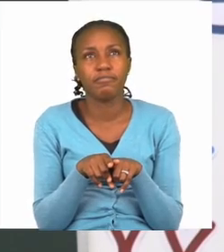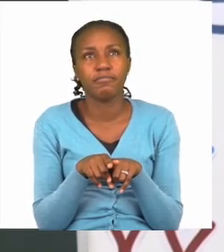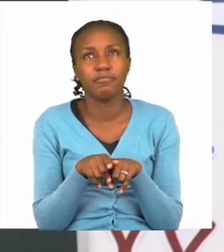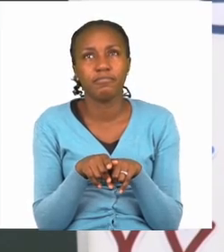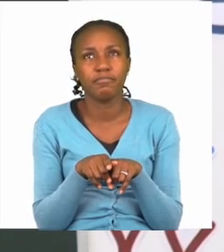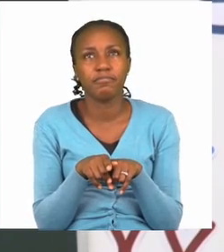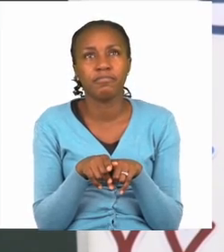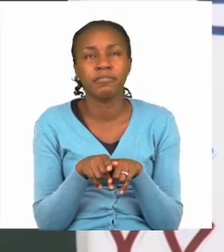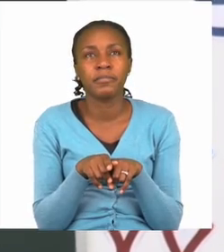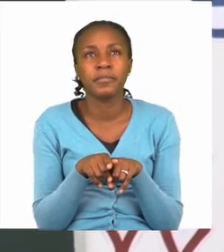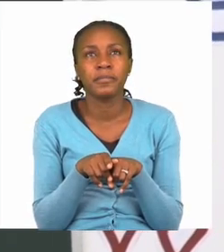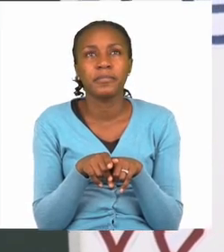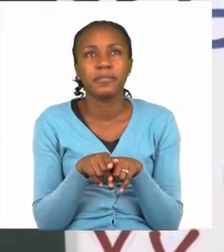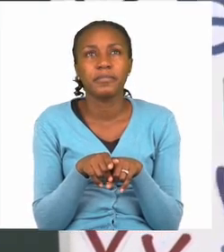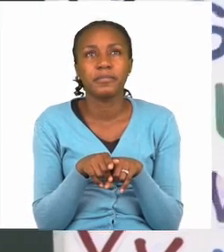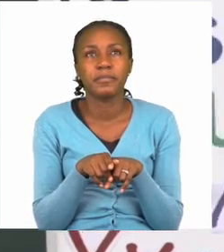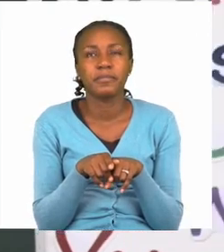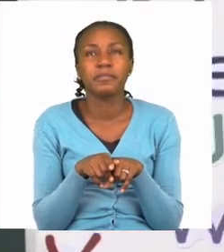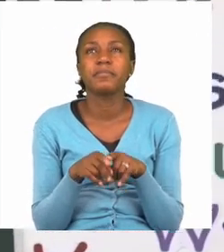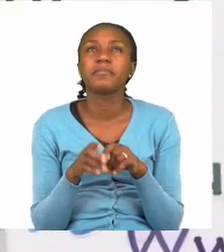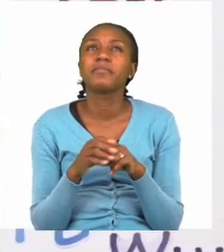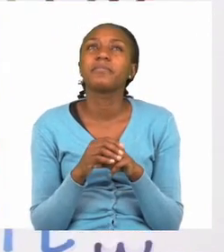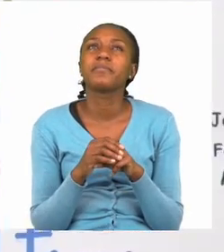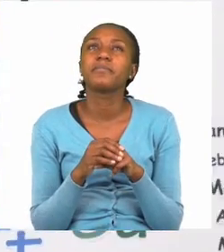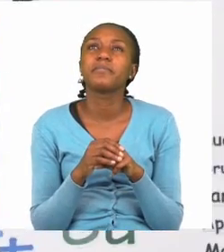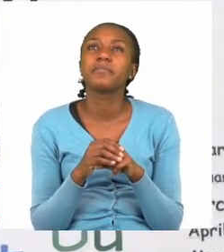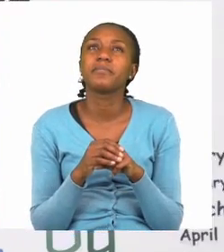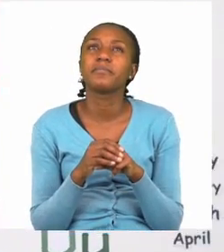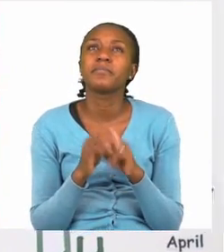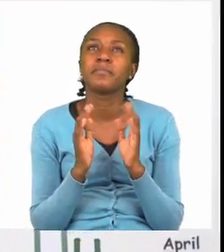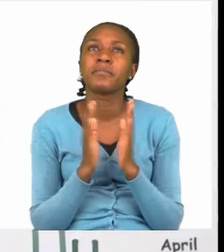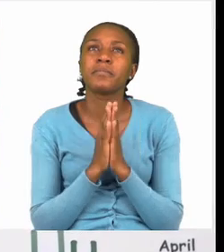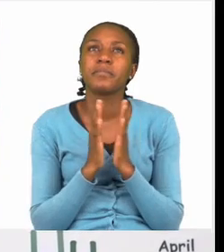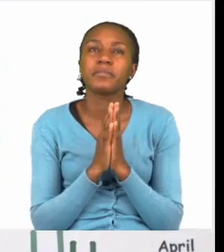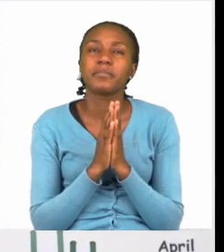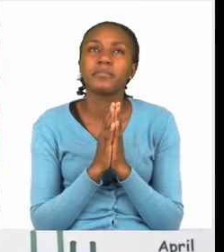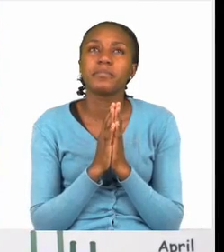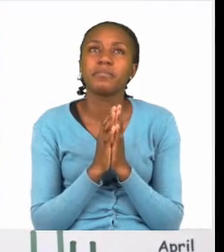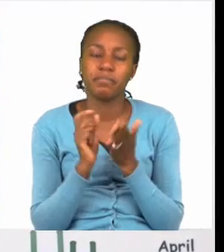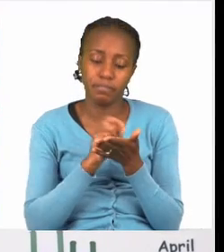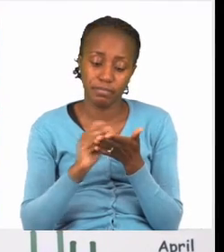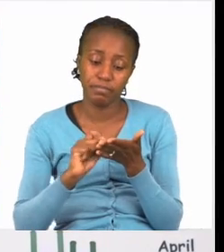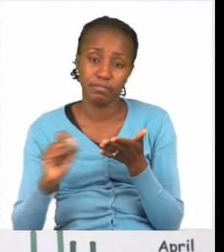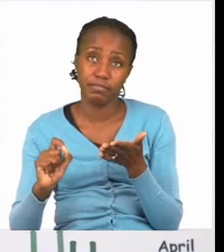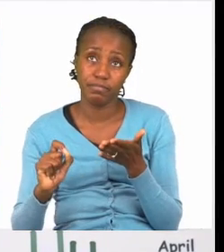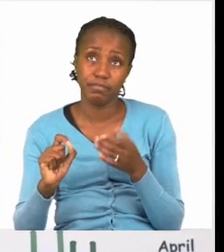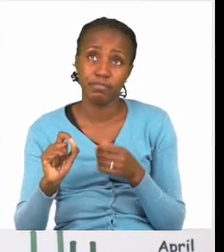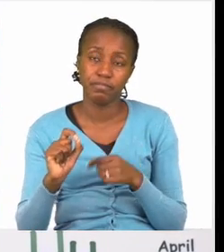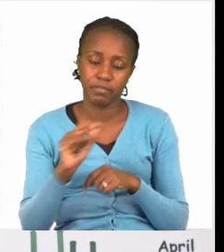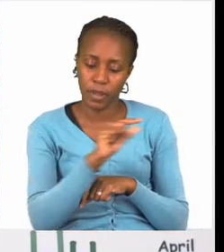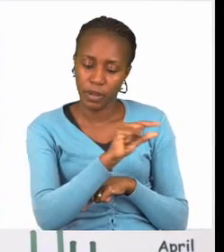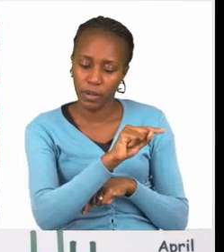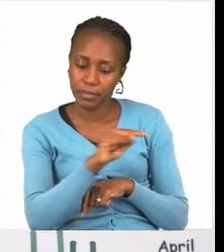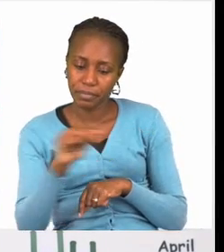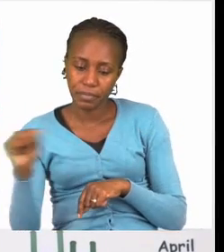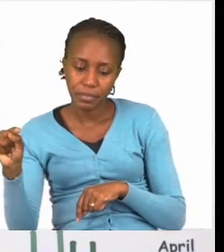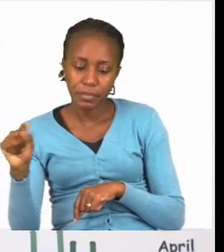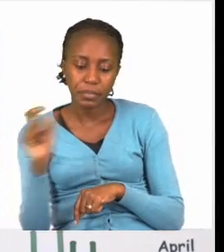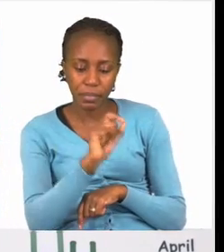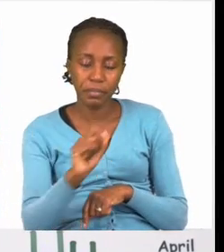objects are the same. And then you go ahead and you write it in on the page in the